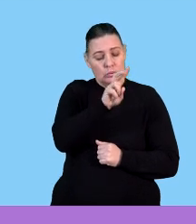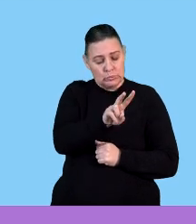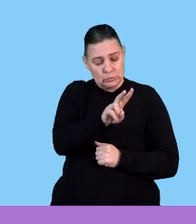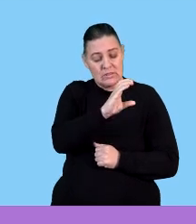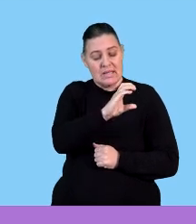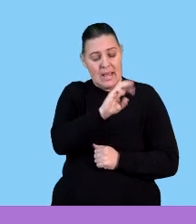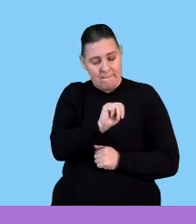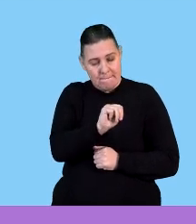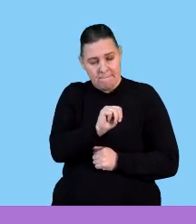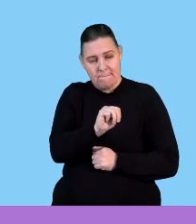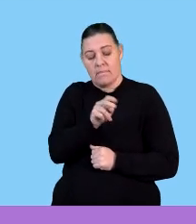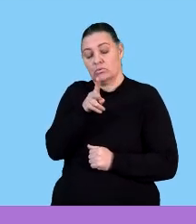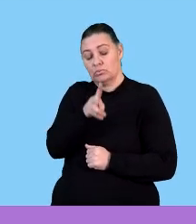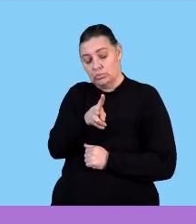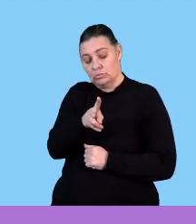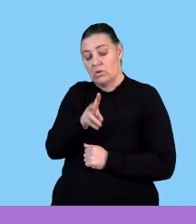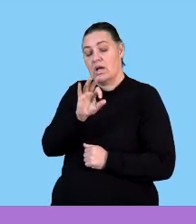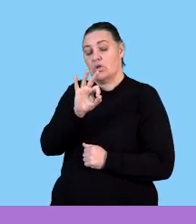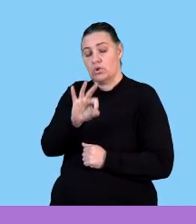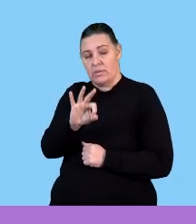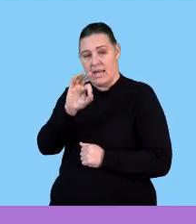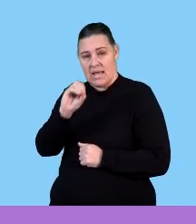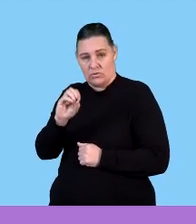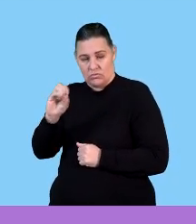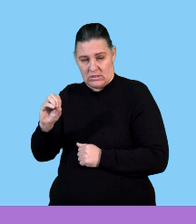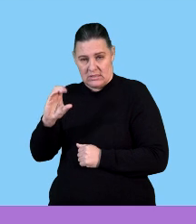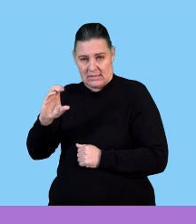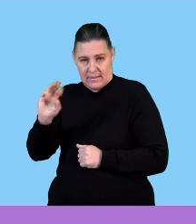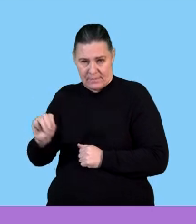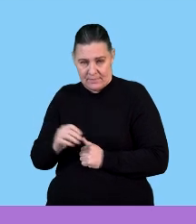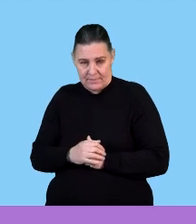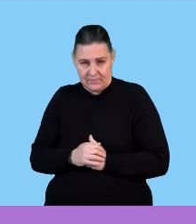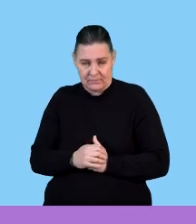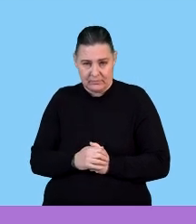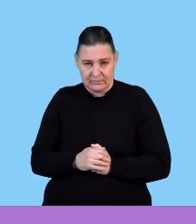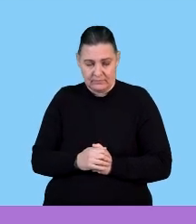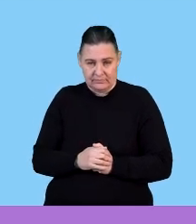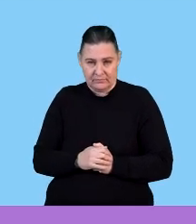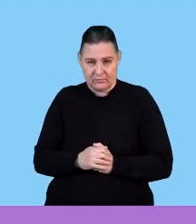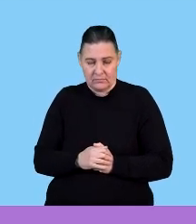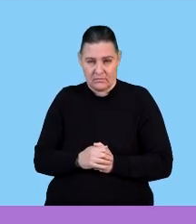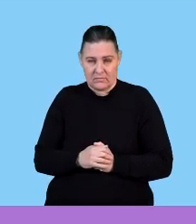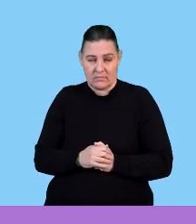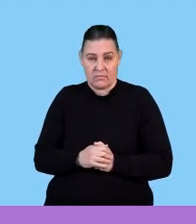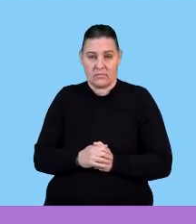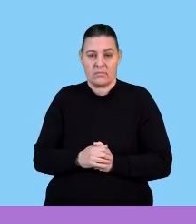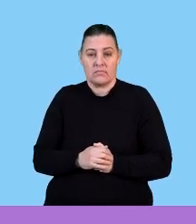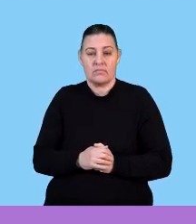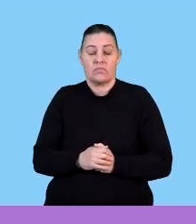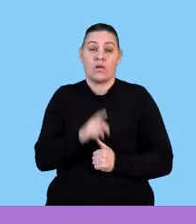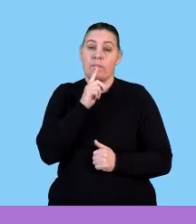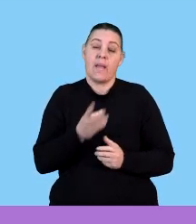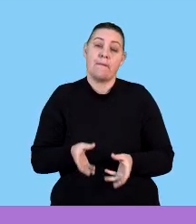1,2 centimeters is to 300 centimeters. Yes. So in this